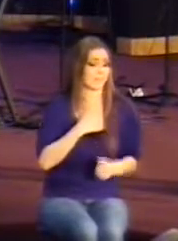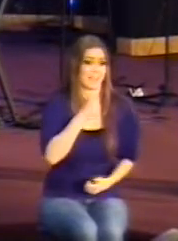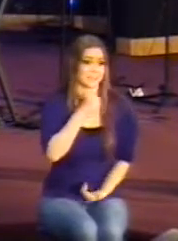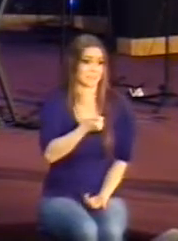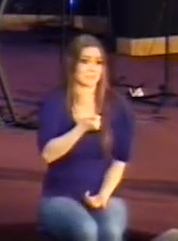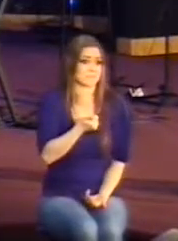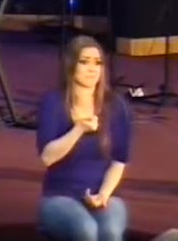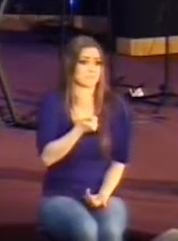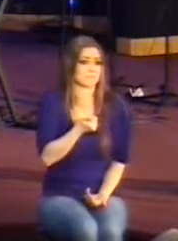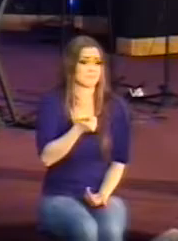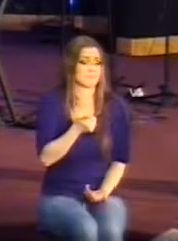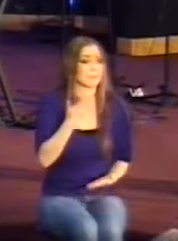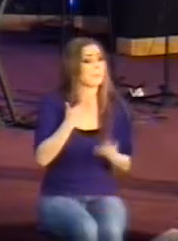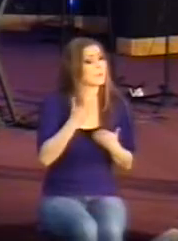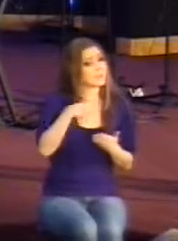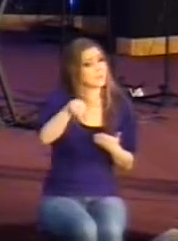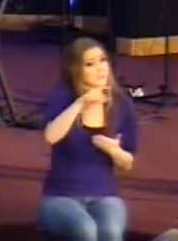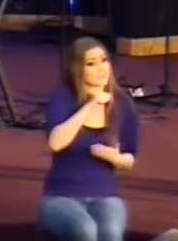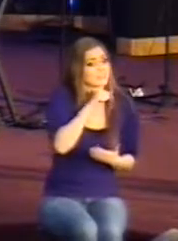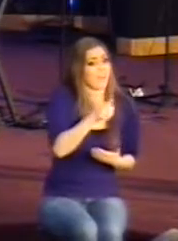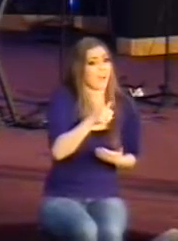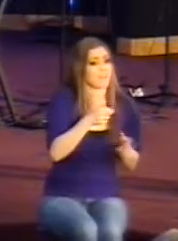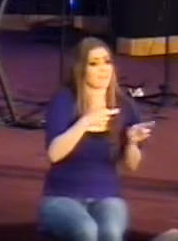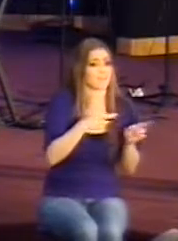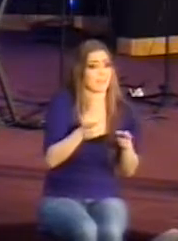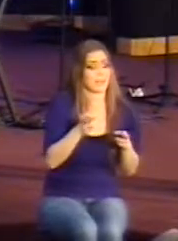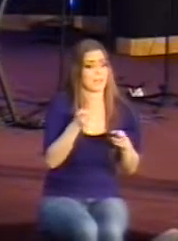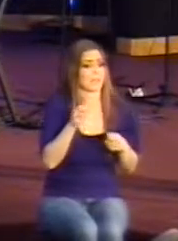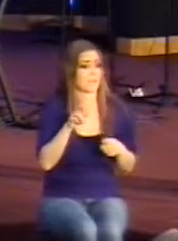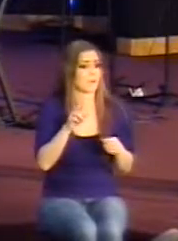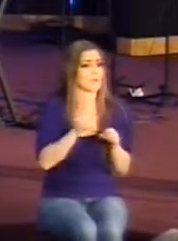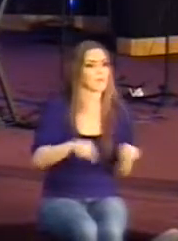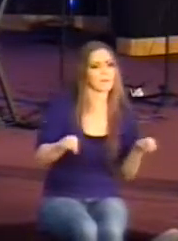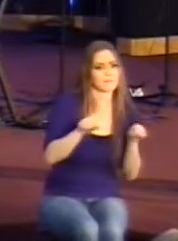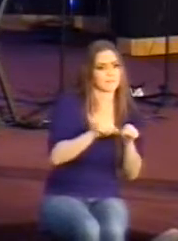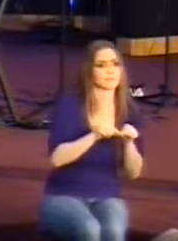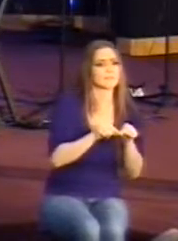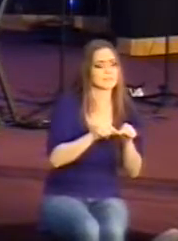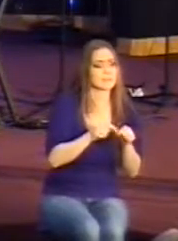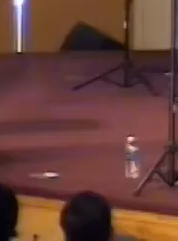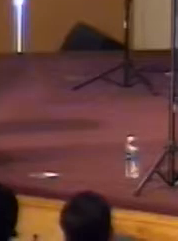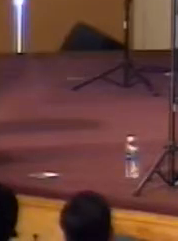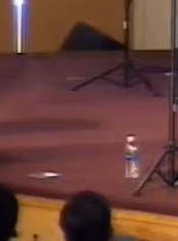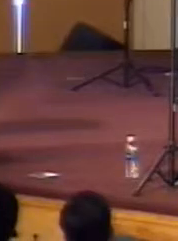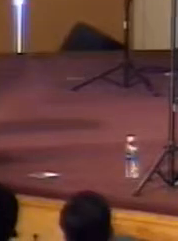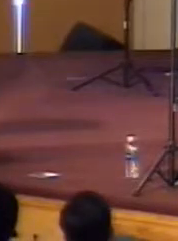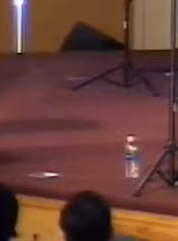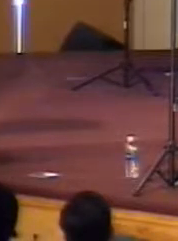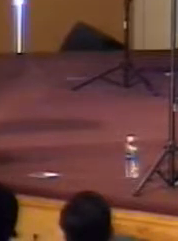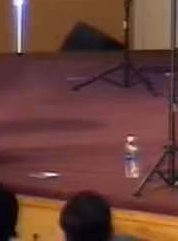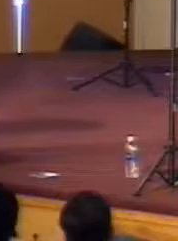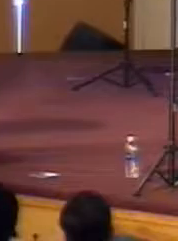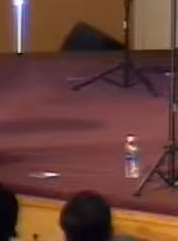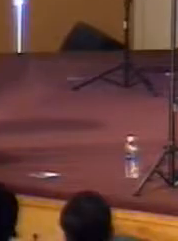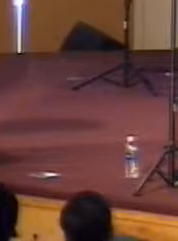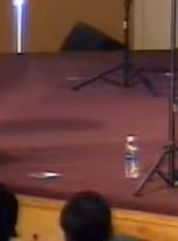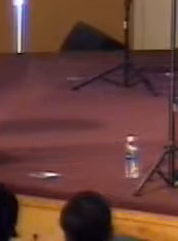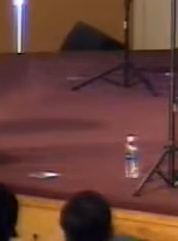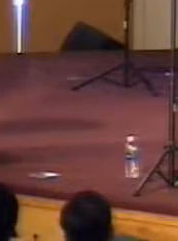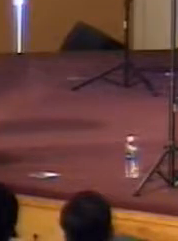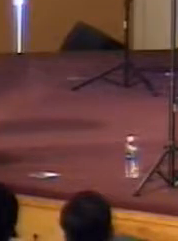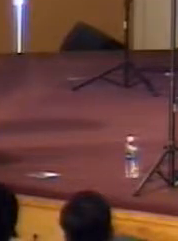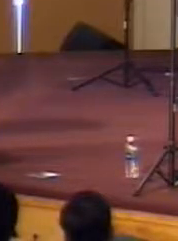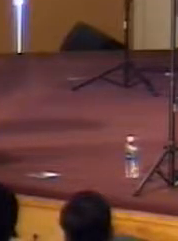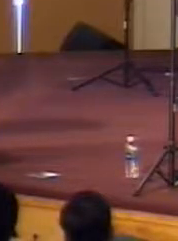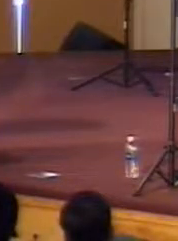You may not be ready or qualified. And you may be, by all earthly standards, the worst possible